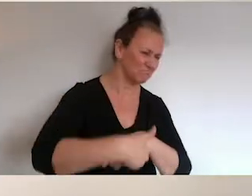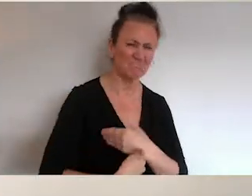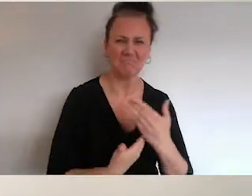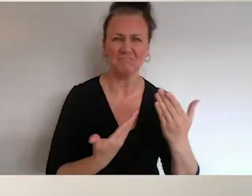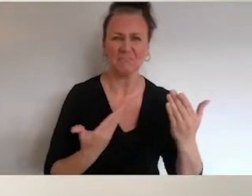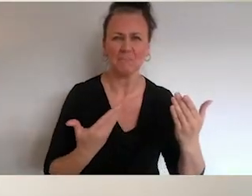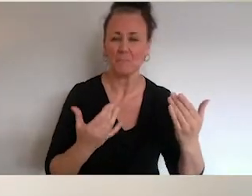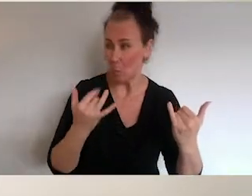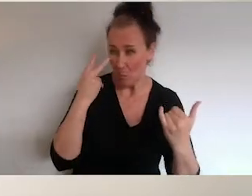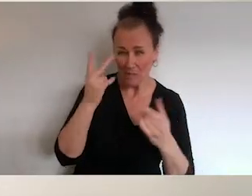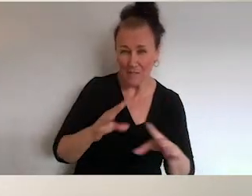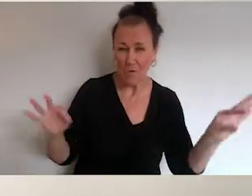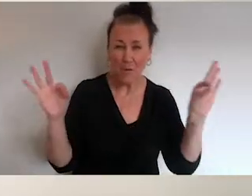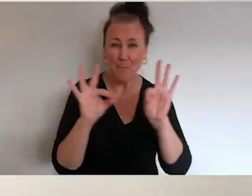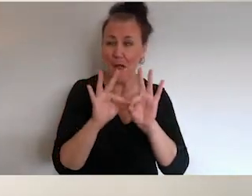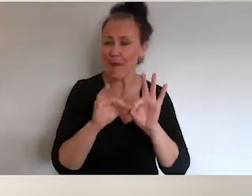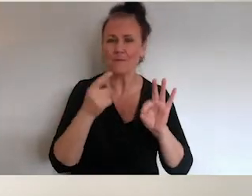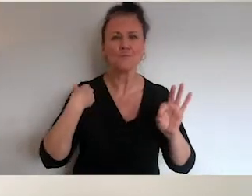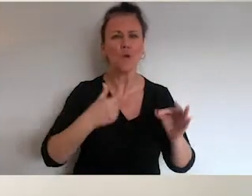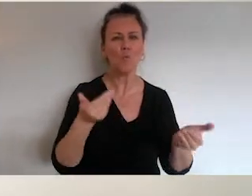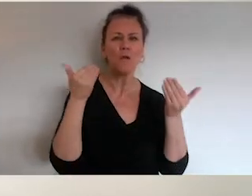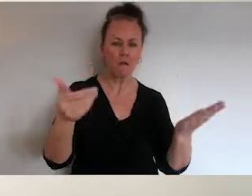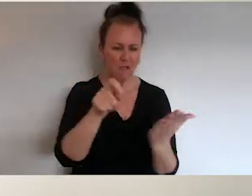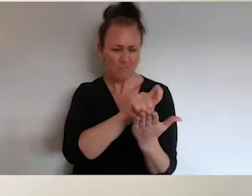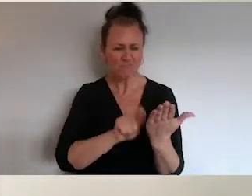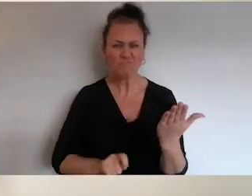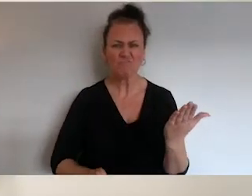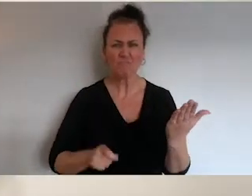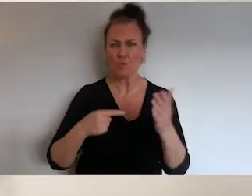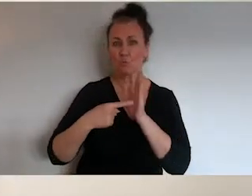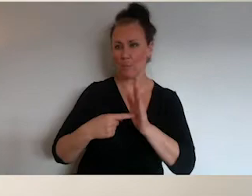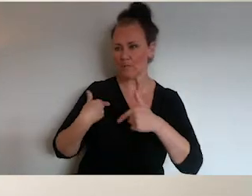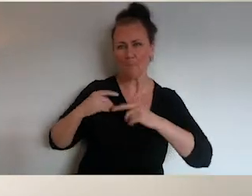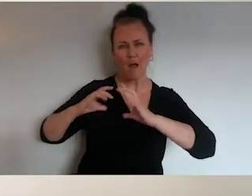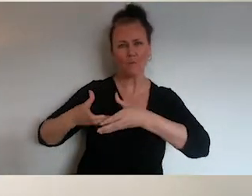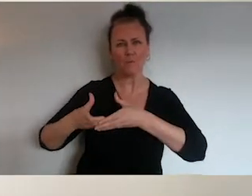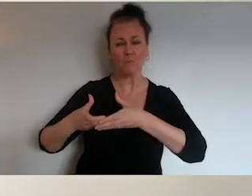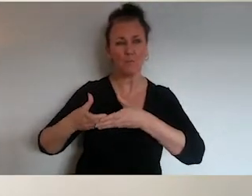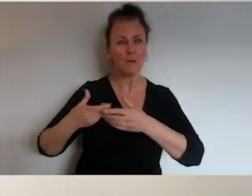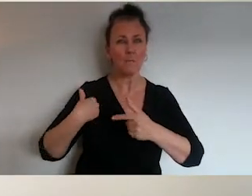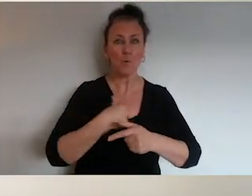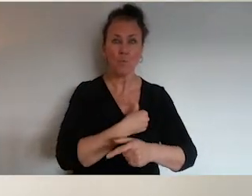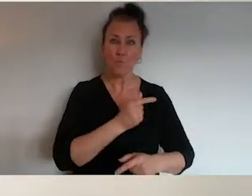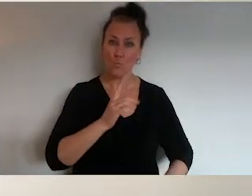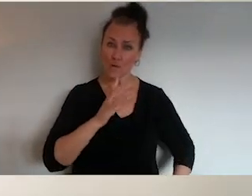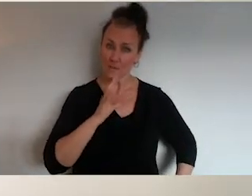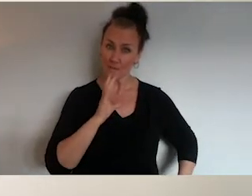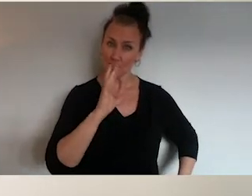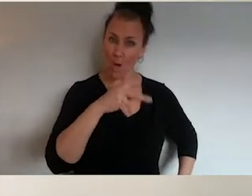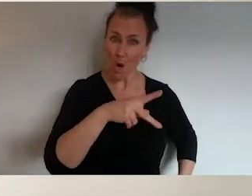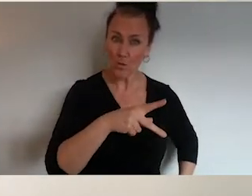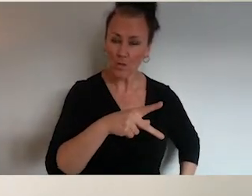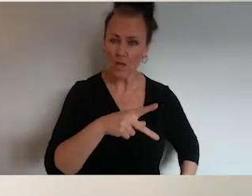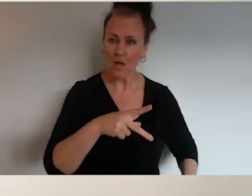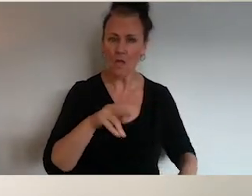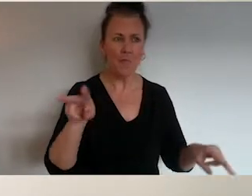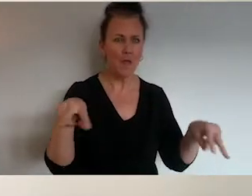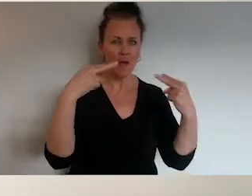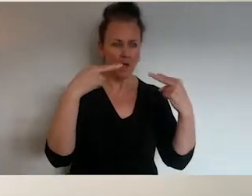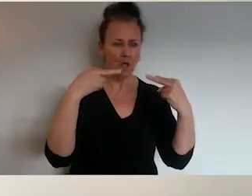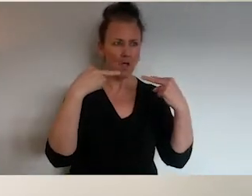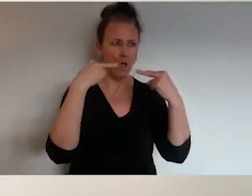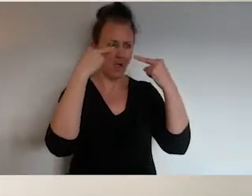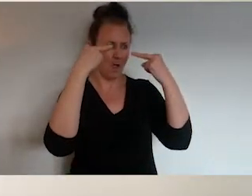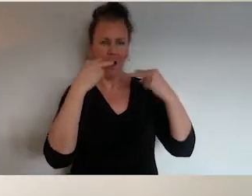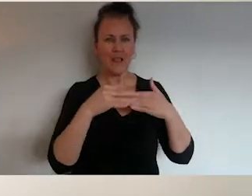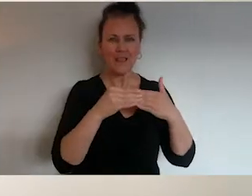do you see what matters? So we wrote as representatives of our groups, but when we spoke, we were recognized as leaders,